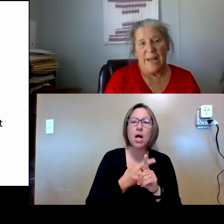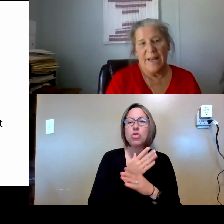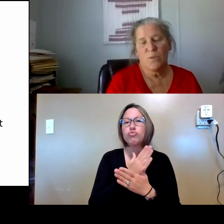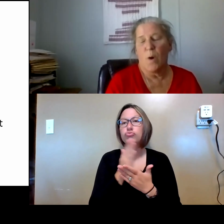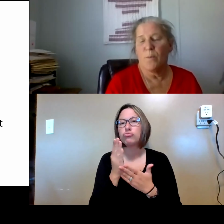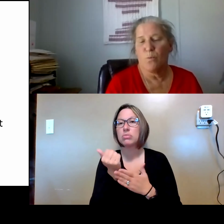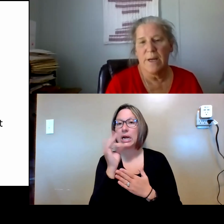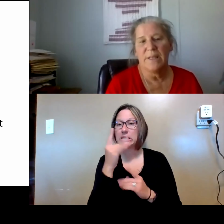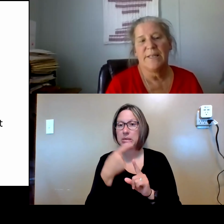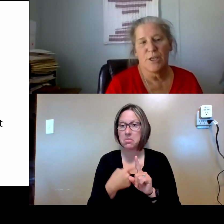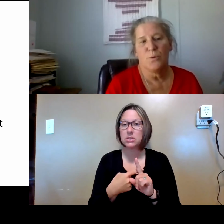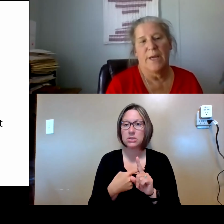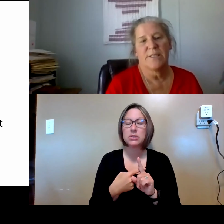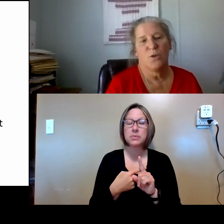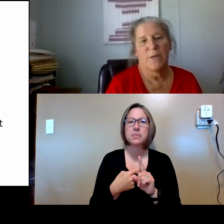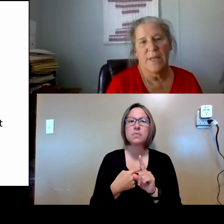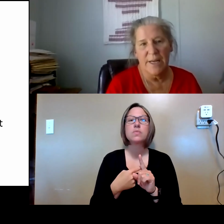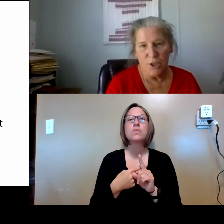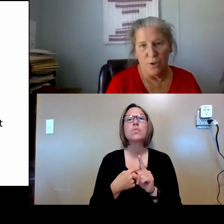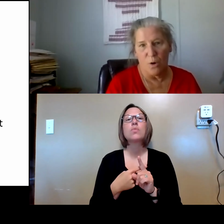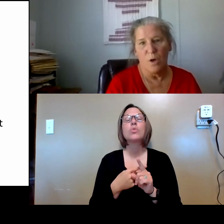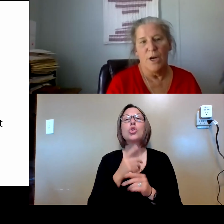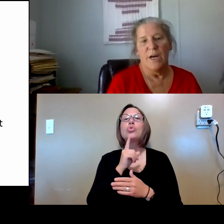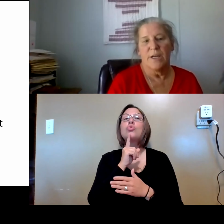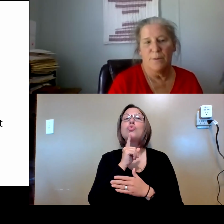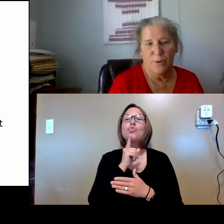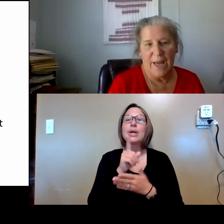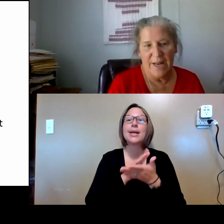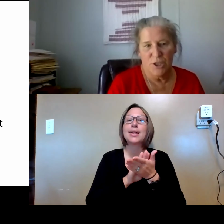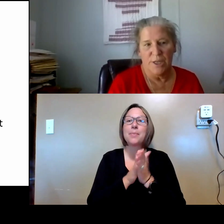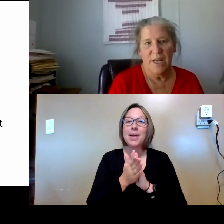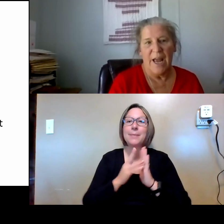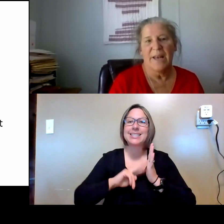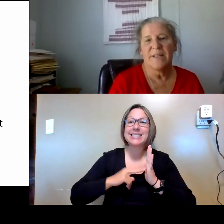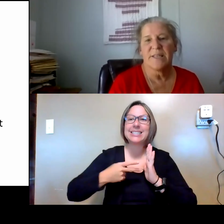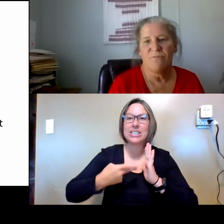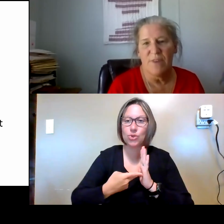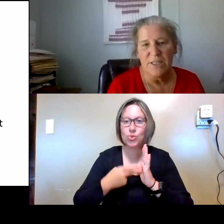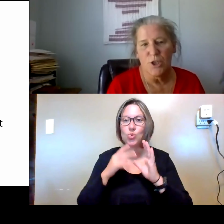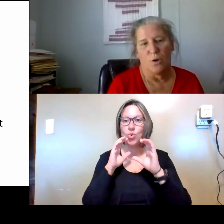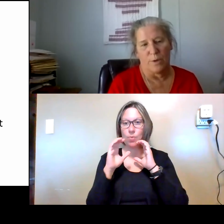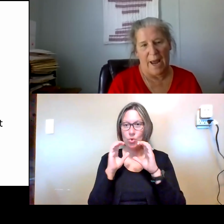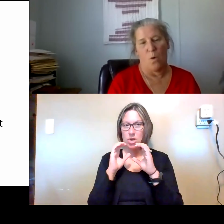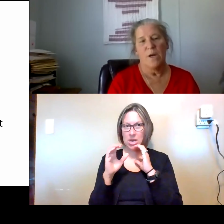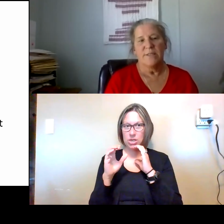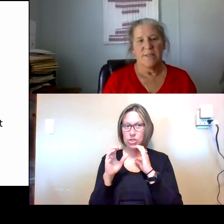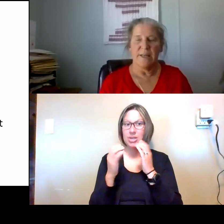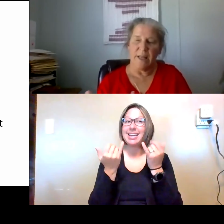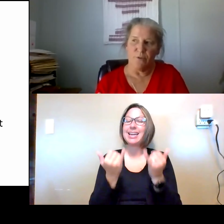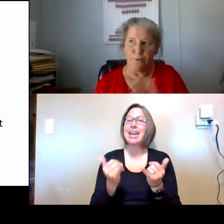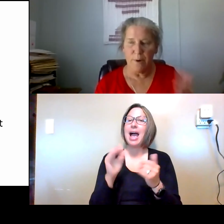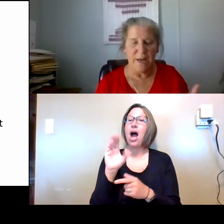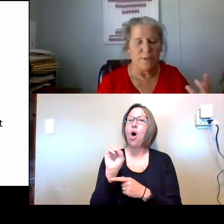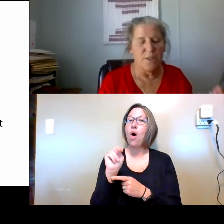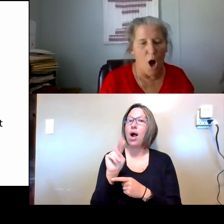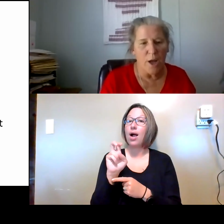And it's where we really do get to intentional communication, and it's conventional now. See, in